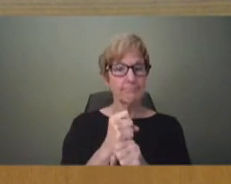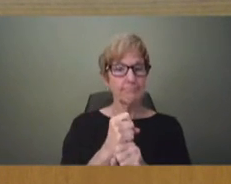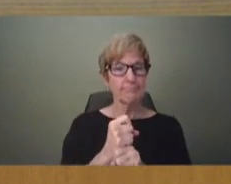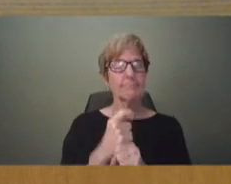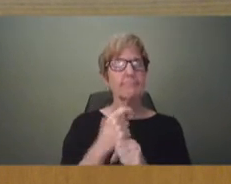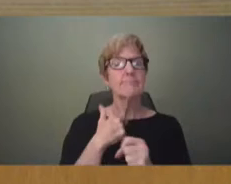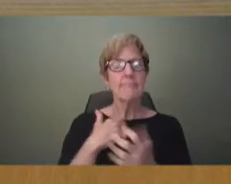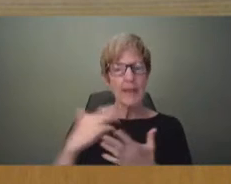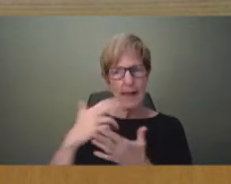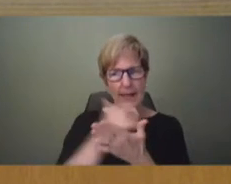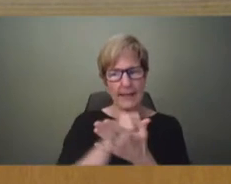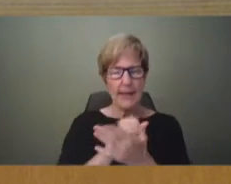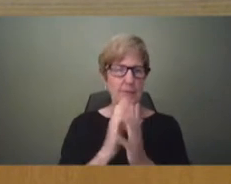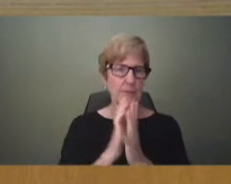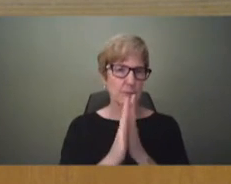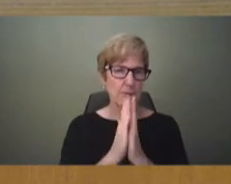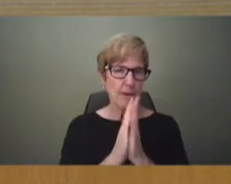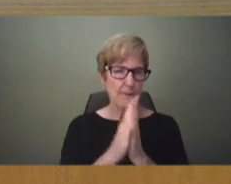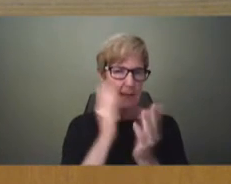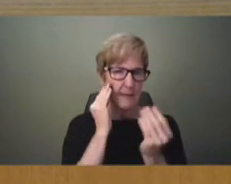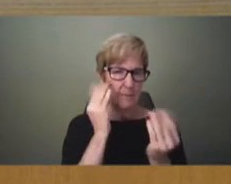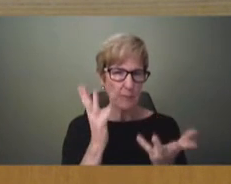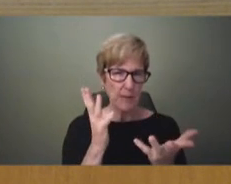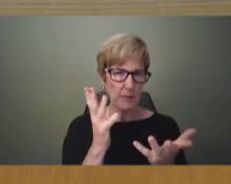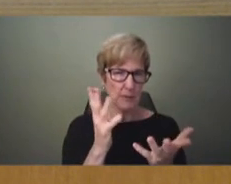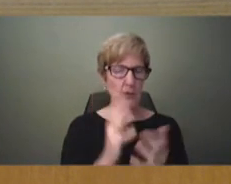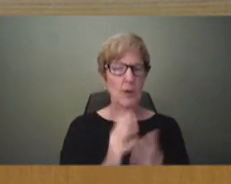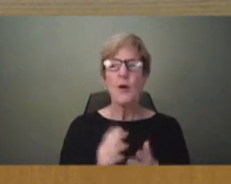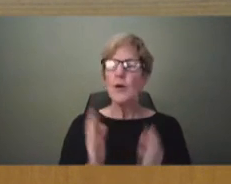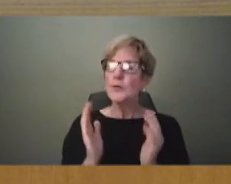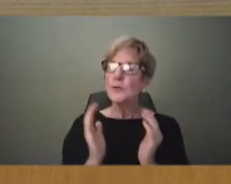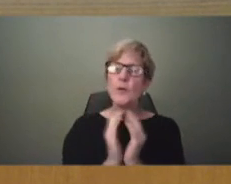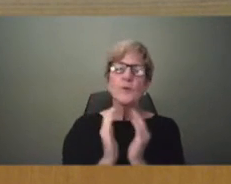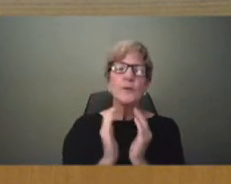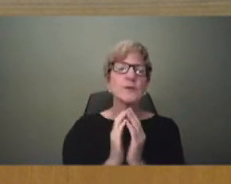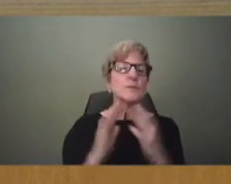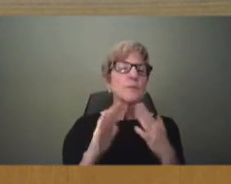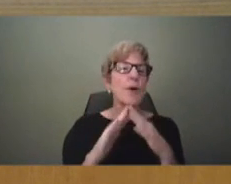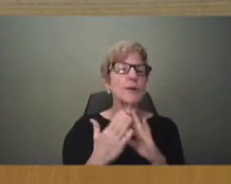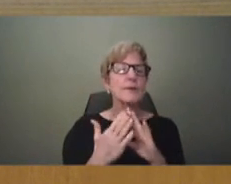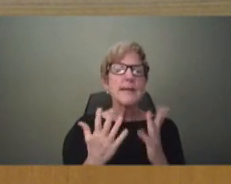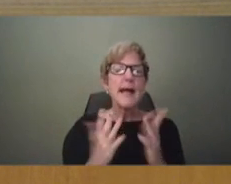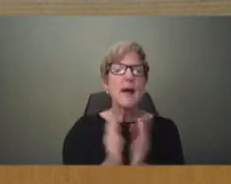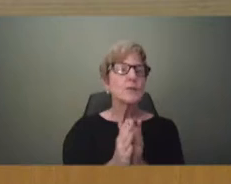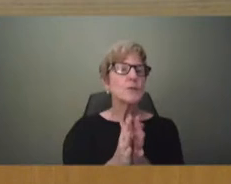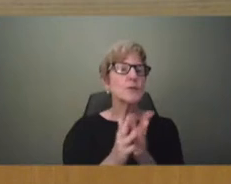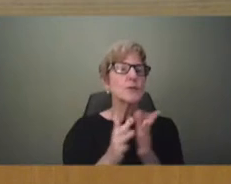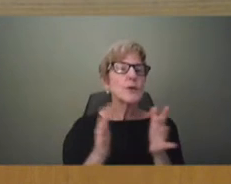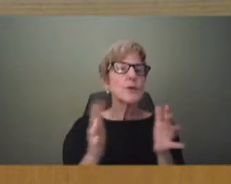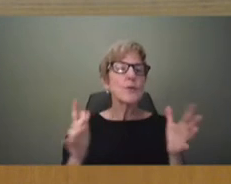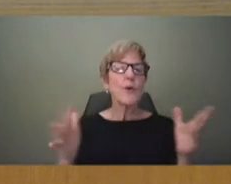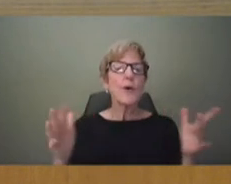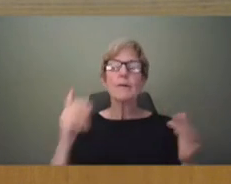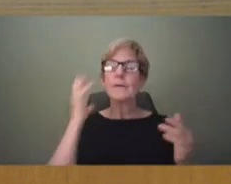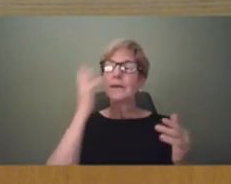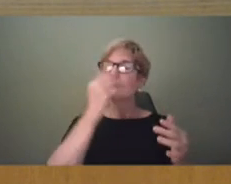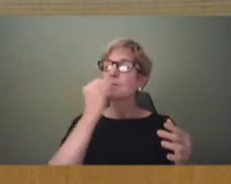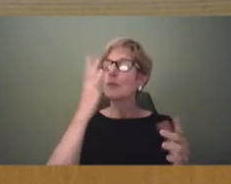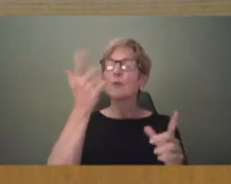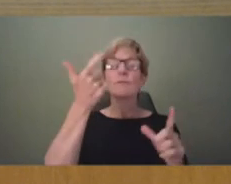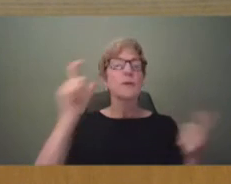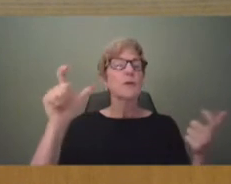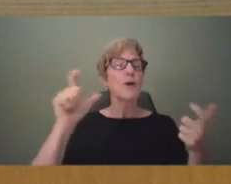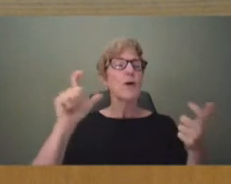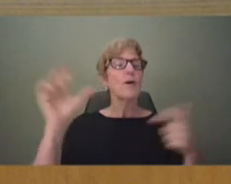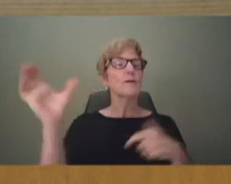traffic information so that this small town city could grow into this beautiful large city that we now